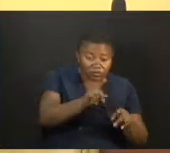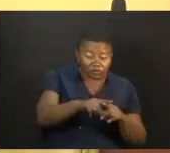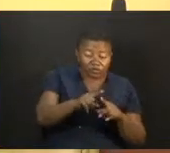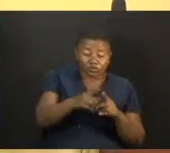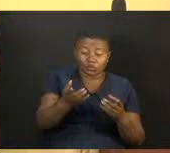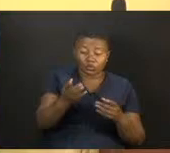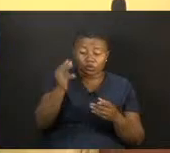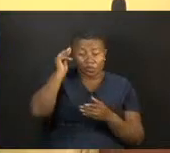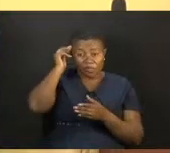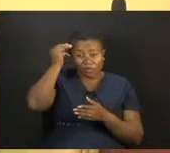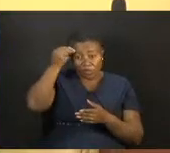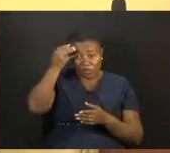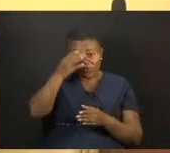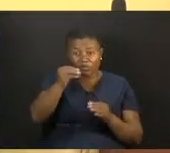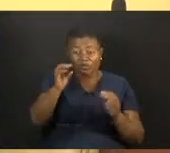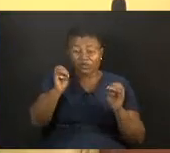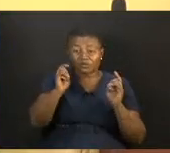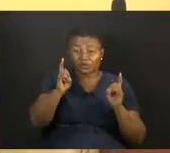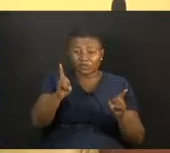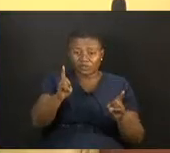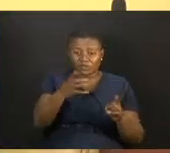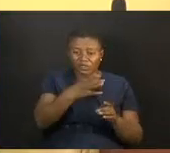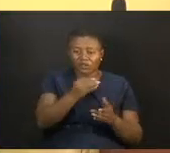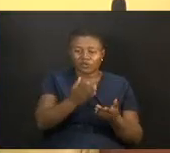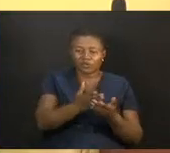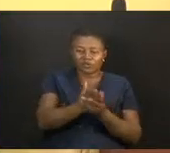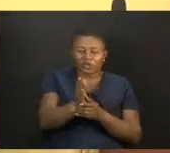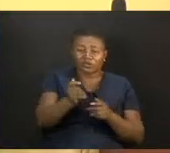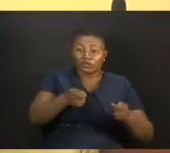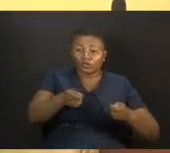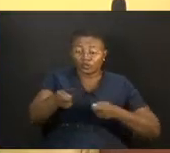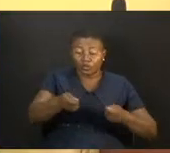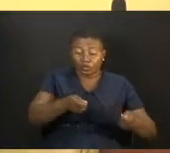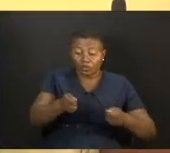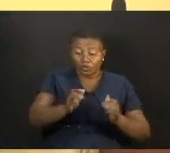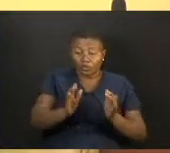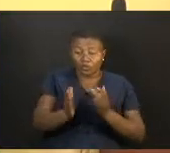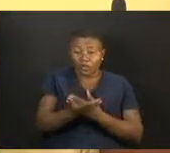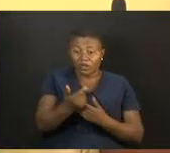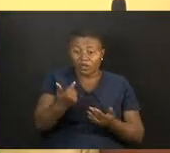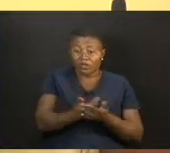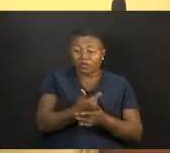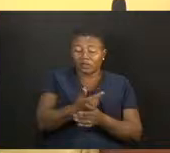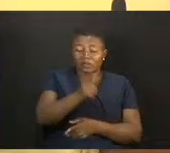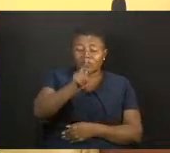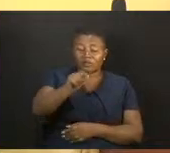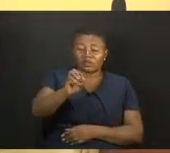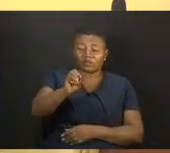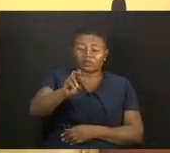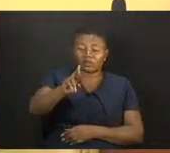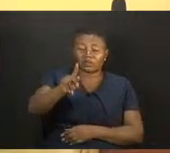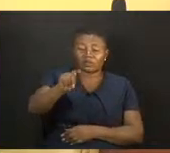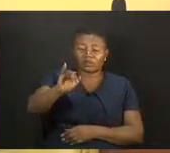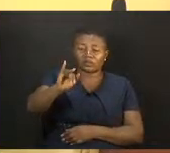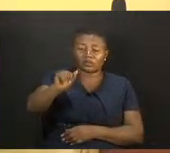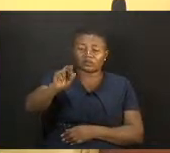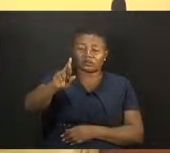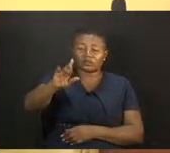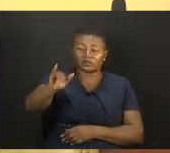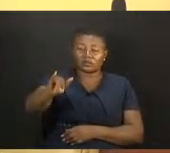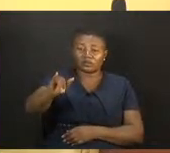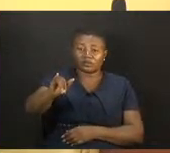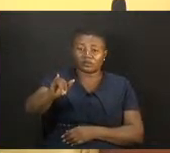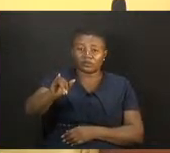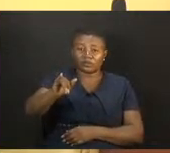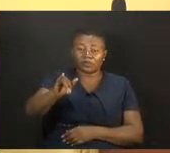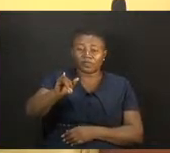and to be properly regulated by the Ghana Tertiary Education Commission Act 1023?